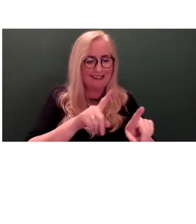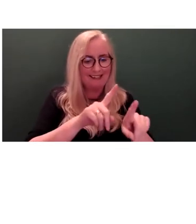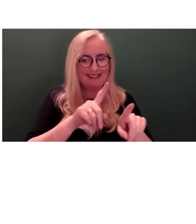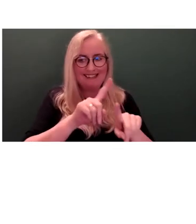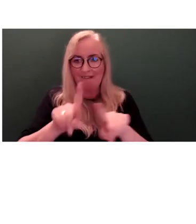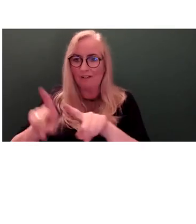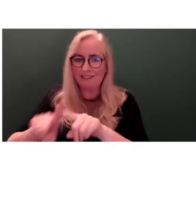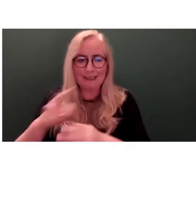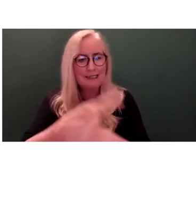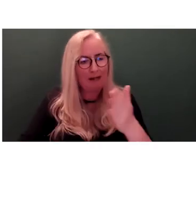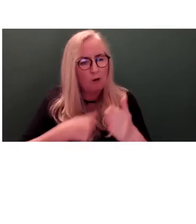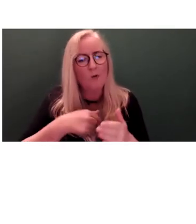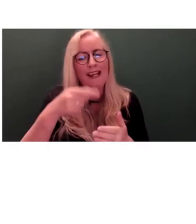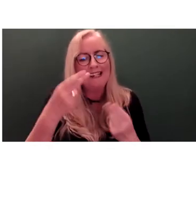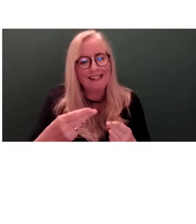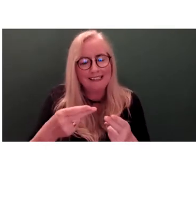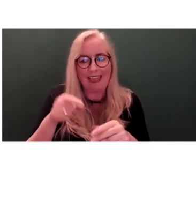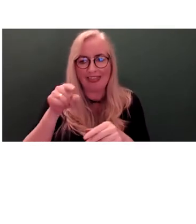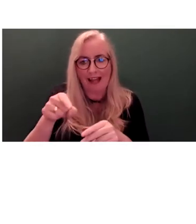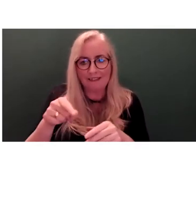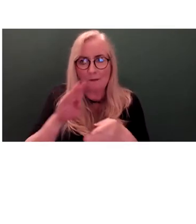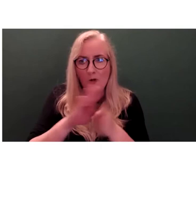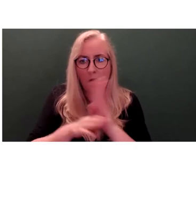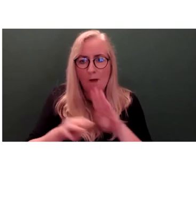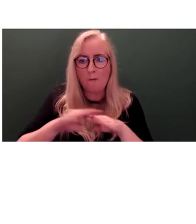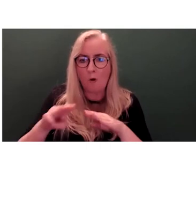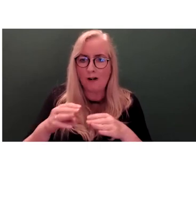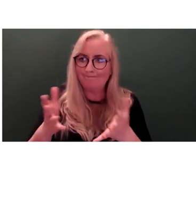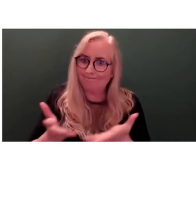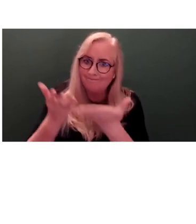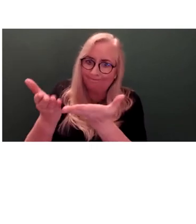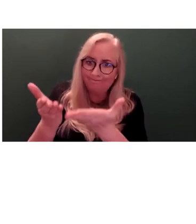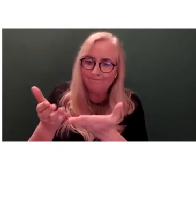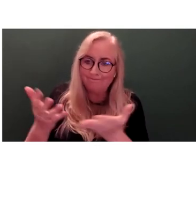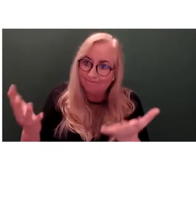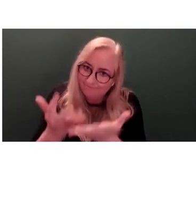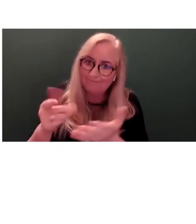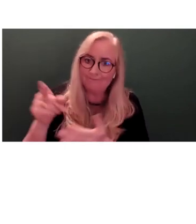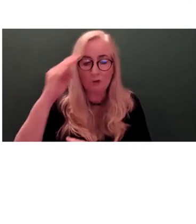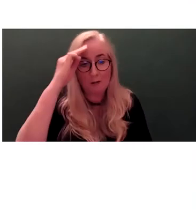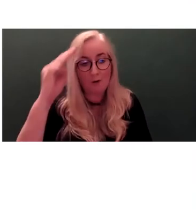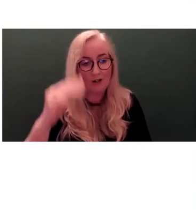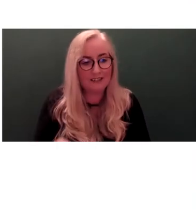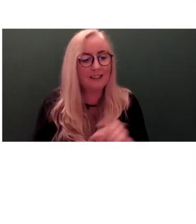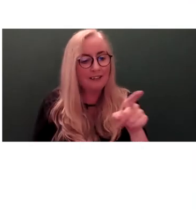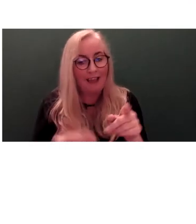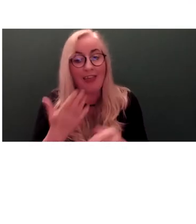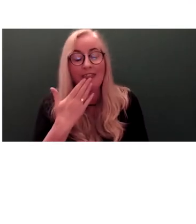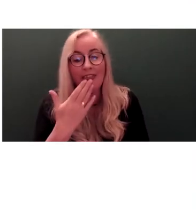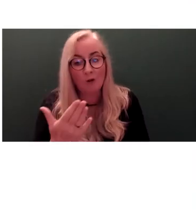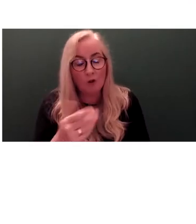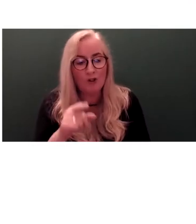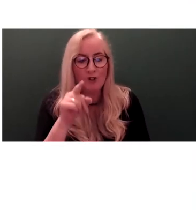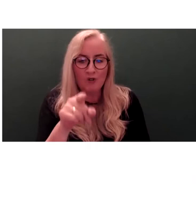rebalancing somewhat to provide more stronger incentives for employers in this space. Thanks, Danny. And given the fact that you need